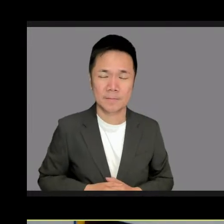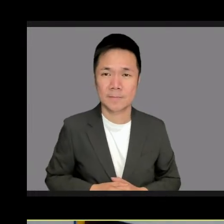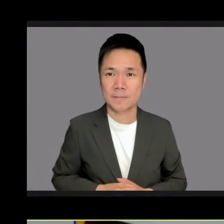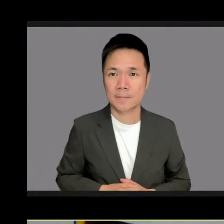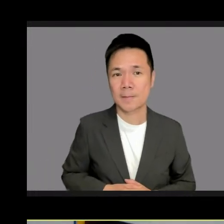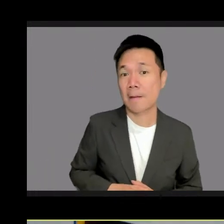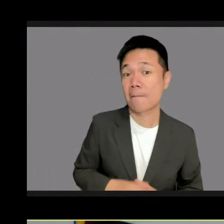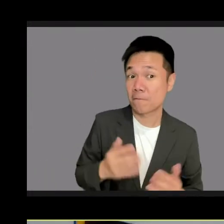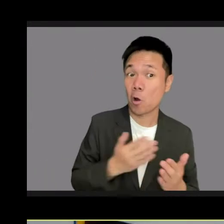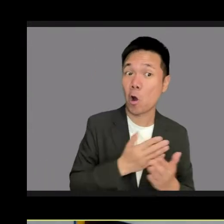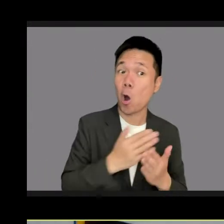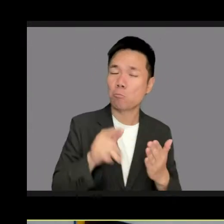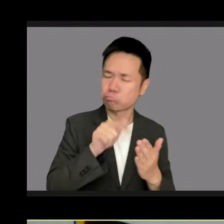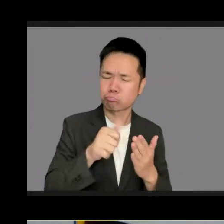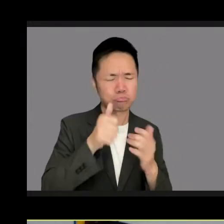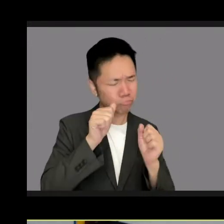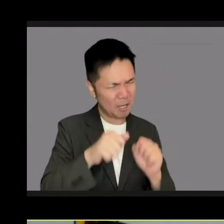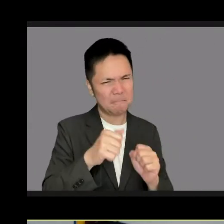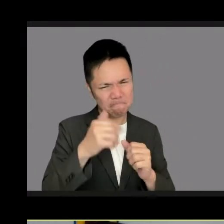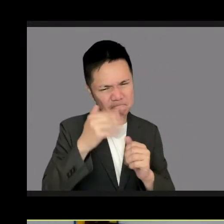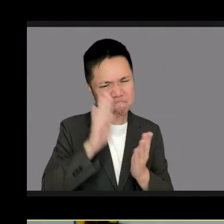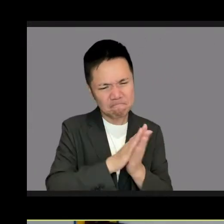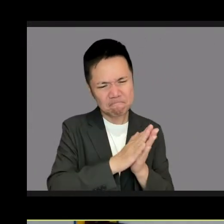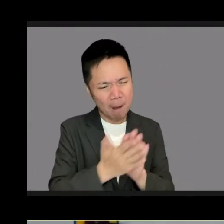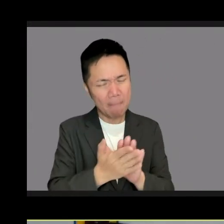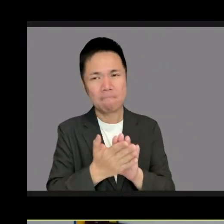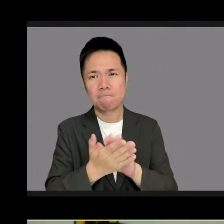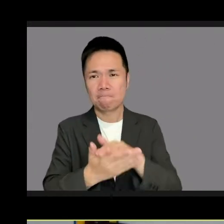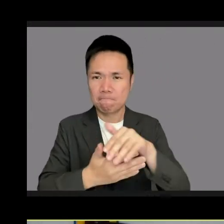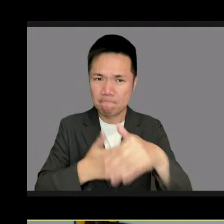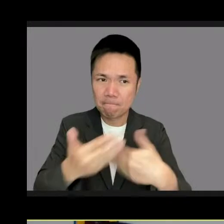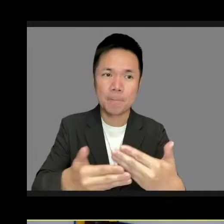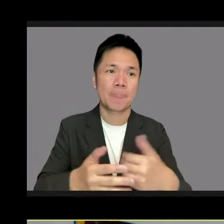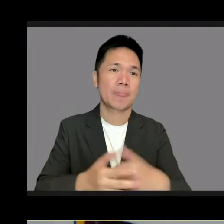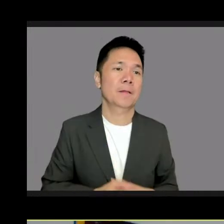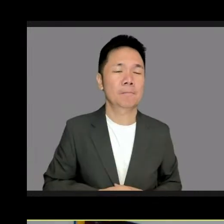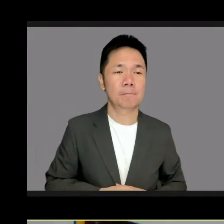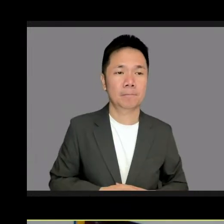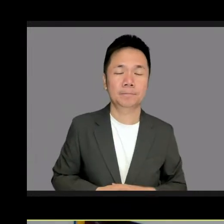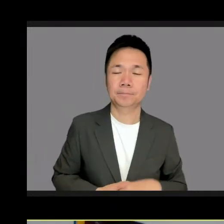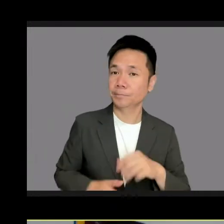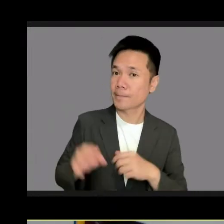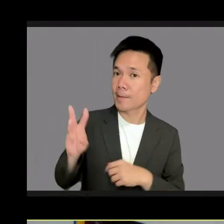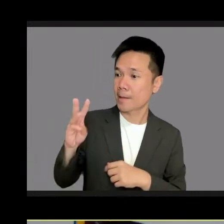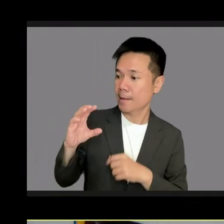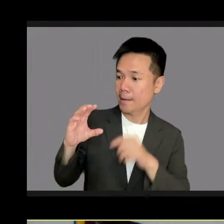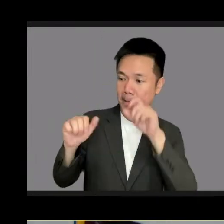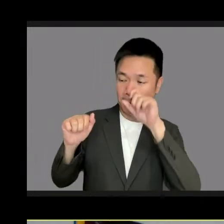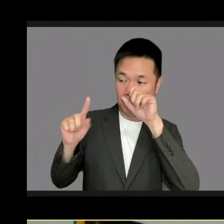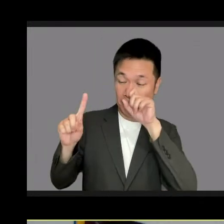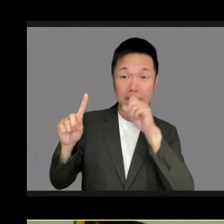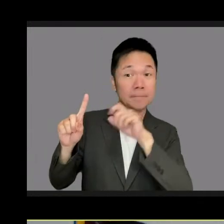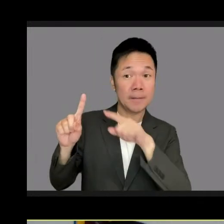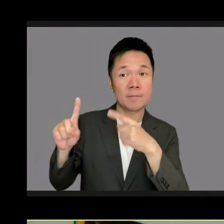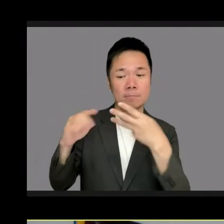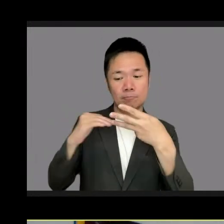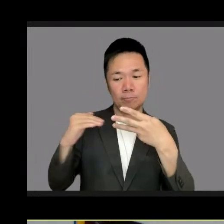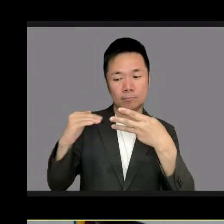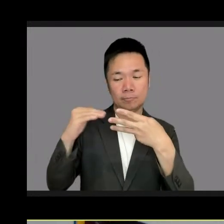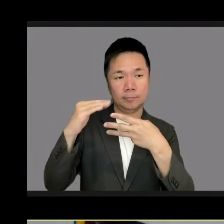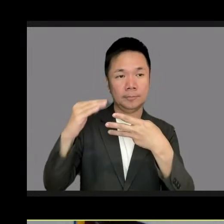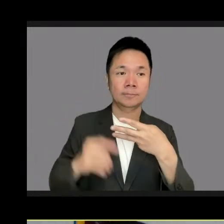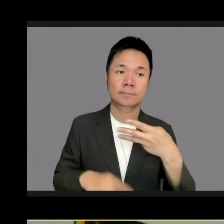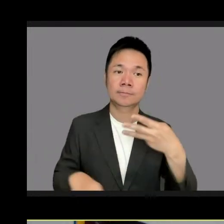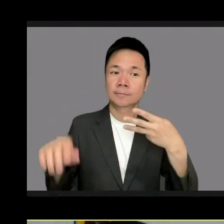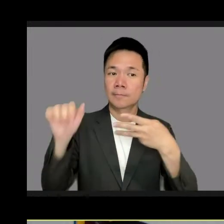for being implemented. Now, WCAG has three different levels. So level A,